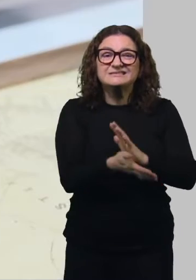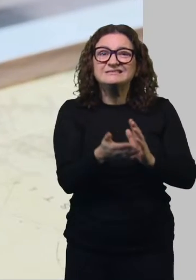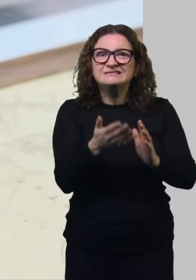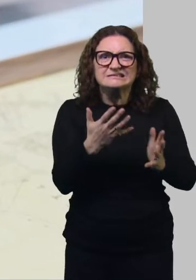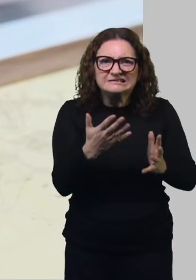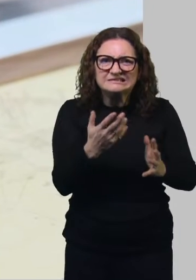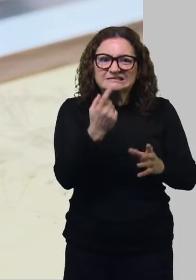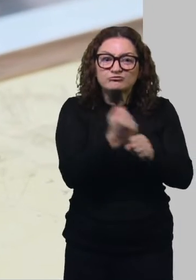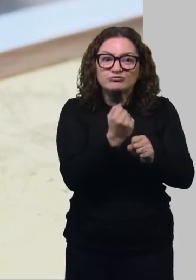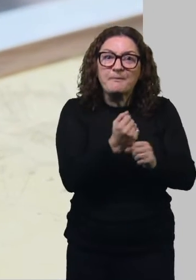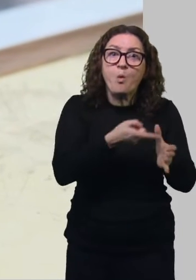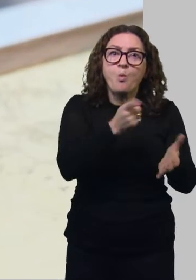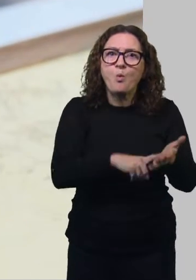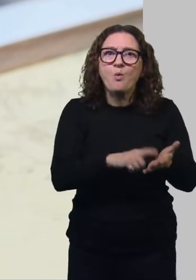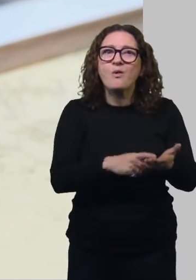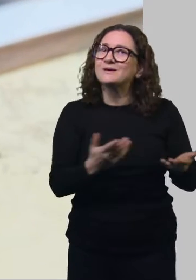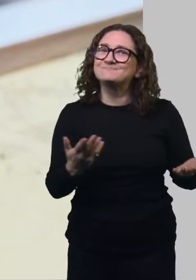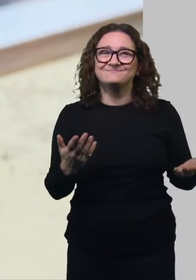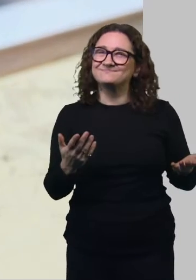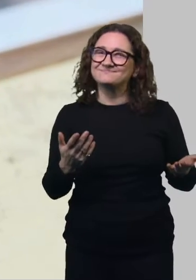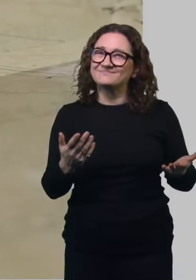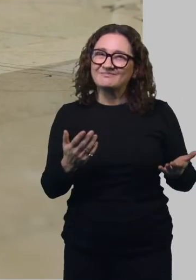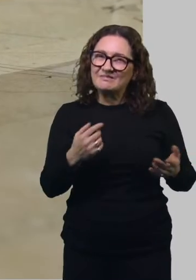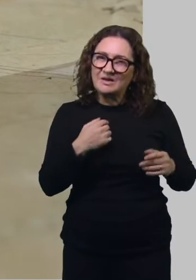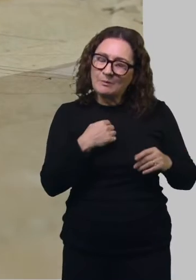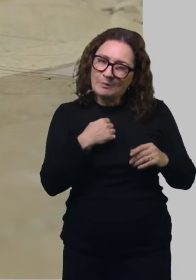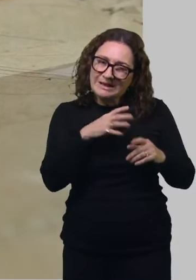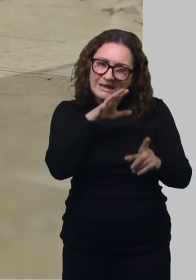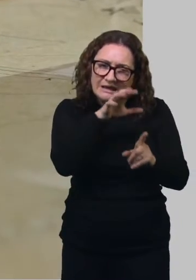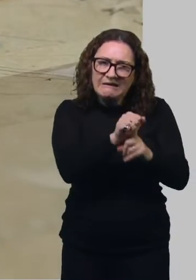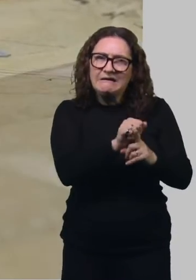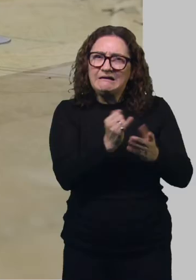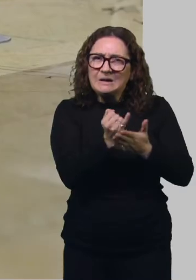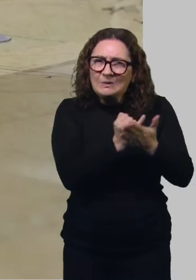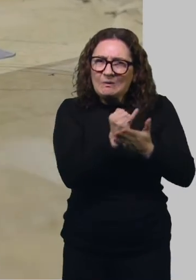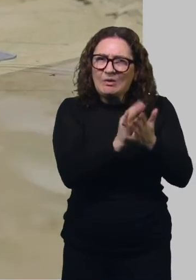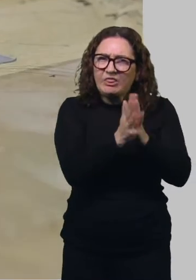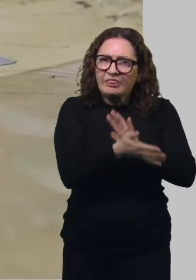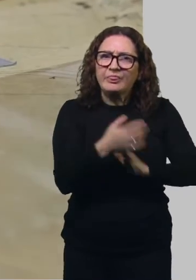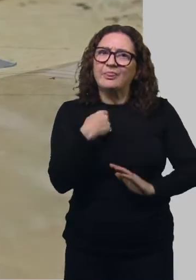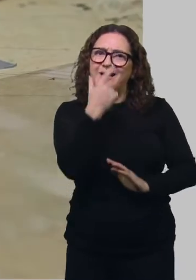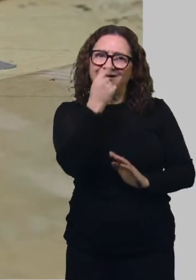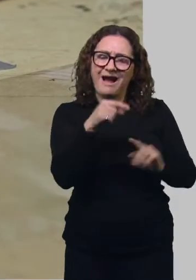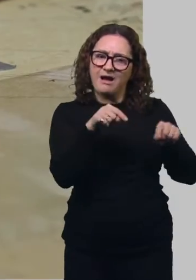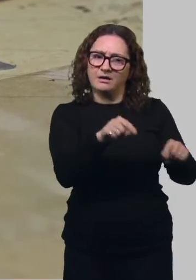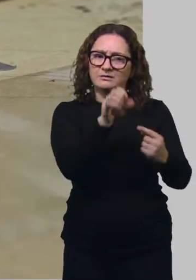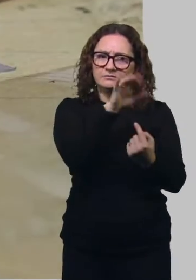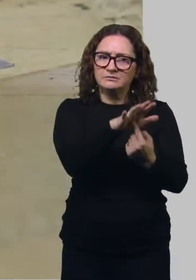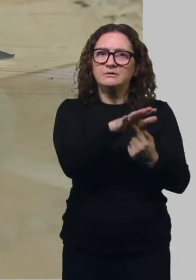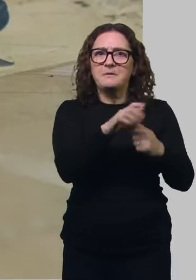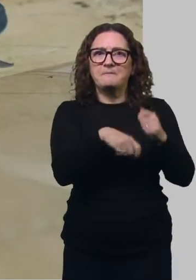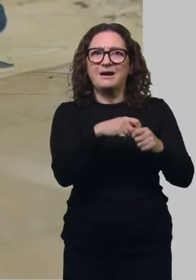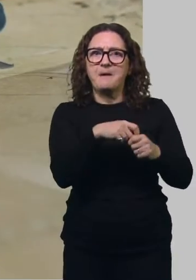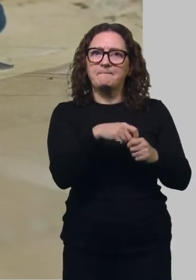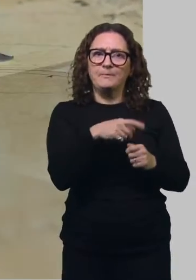surveying the condition and identifying problems, we can prioritize the ones in critical condition and treat them. The